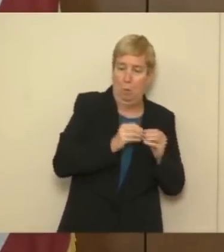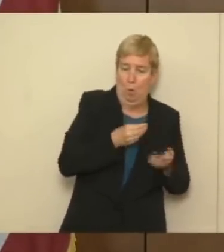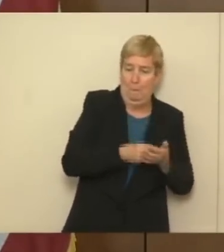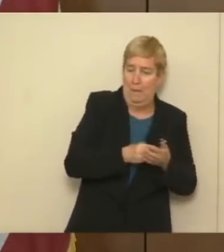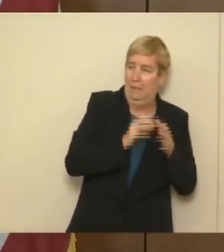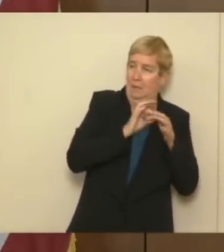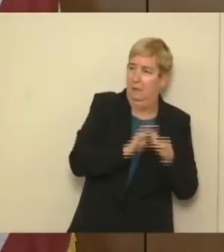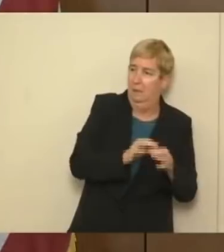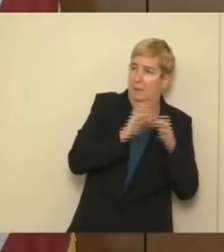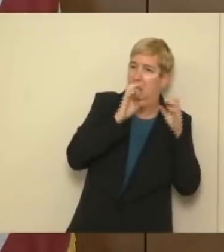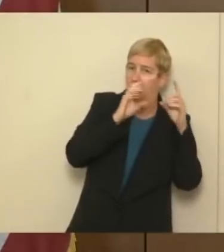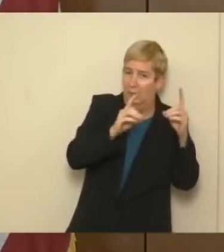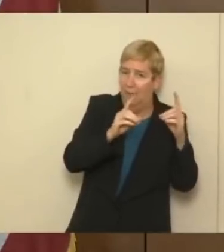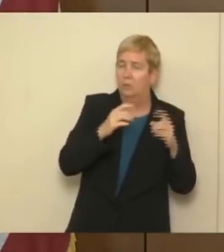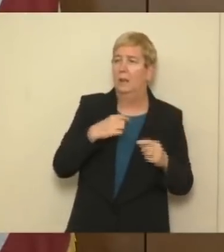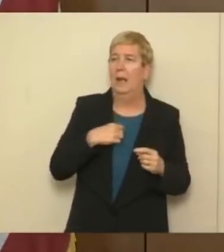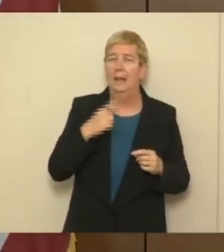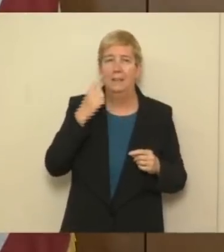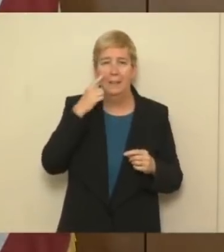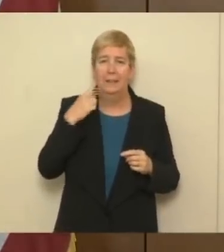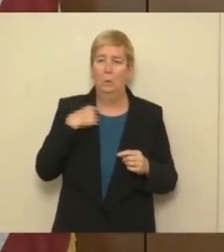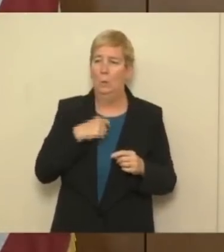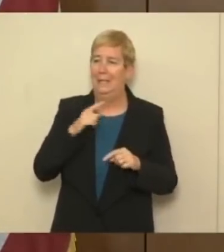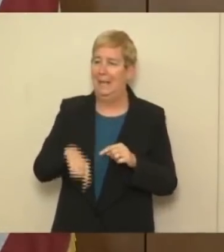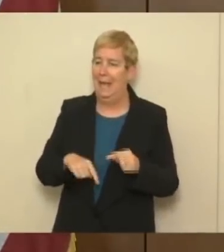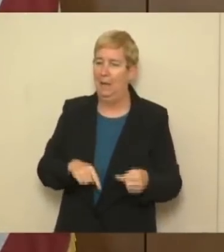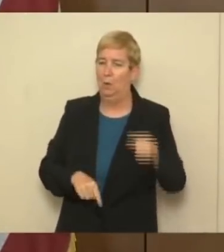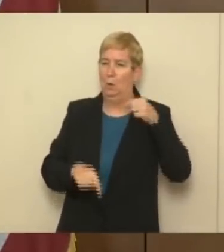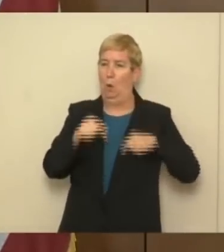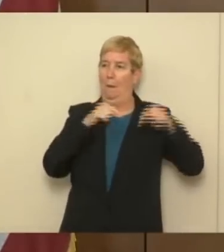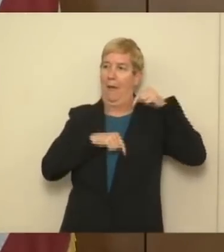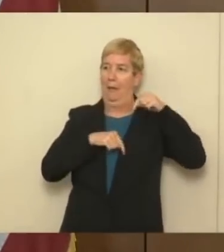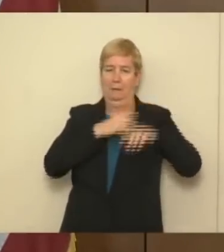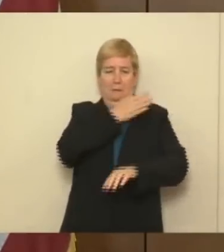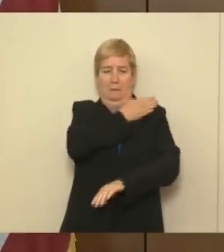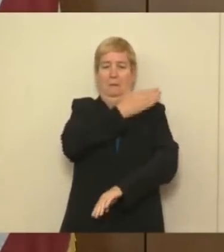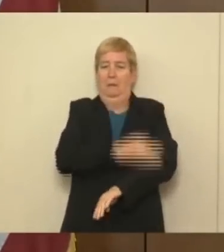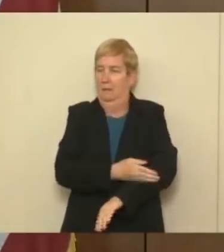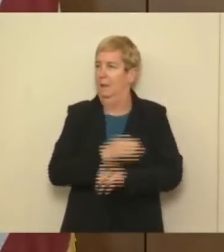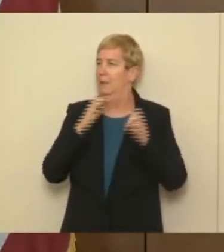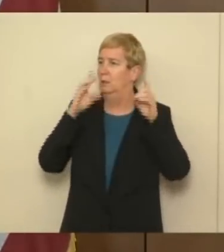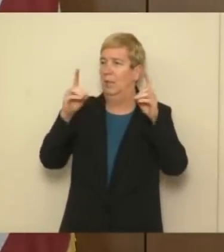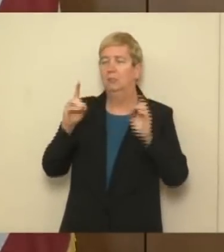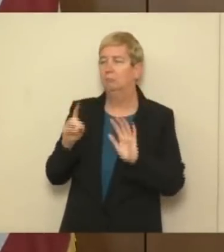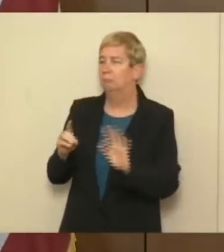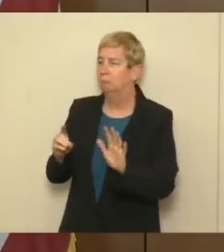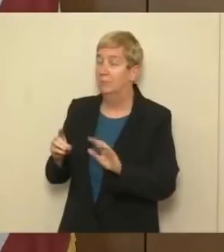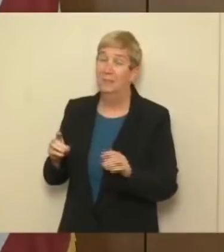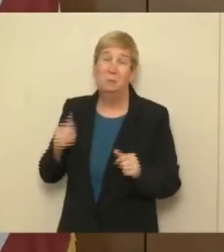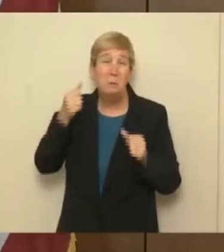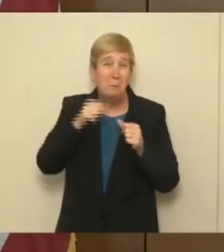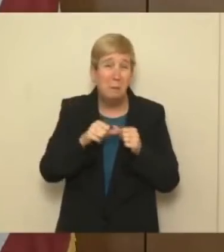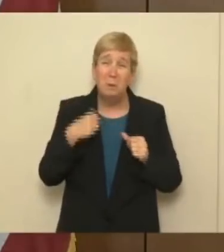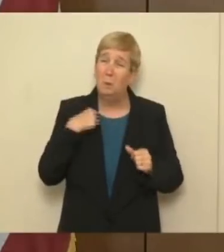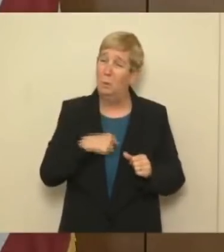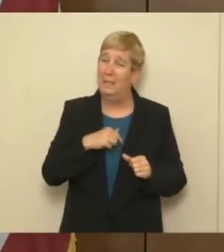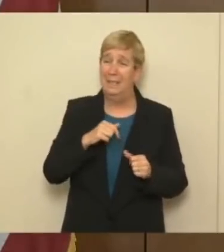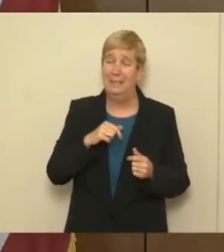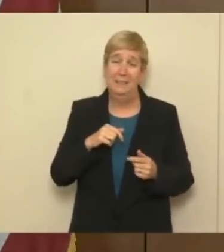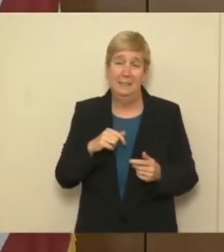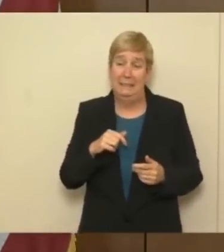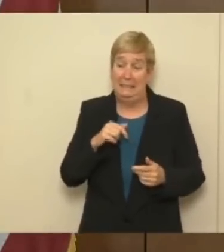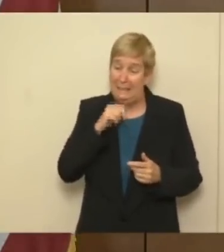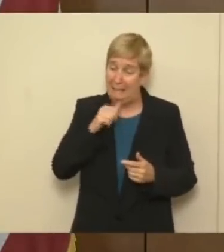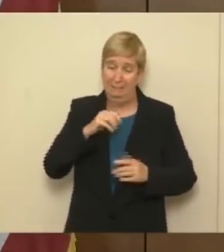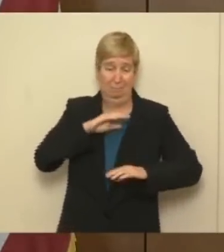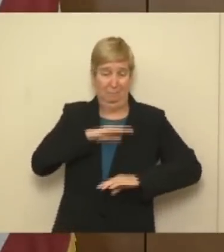education. I think that you don't go backwards in investing for education. This is a state that did not meet its financial